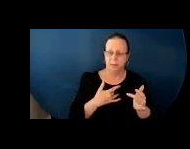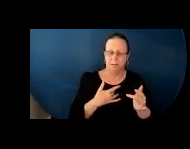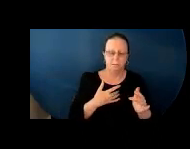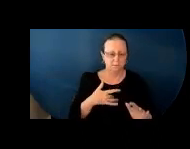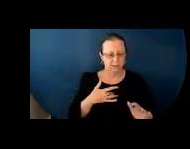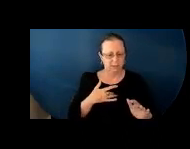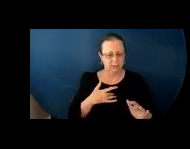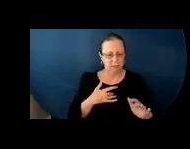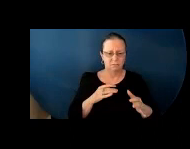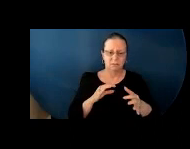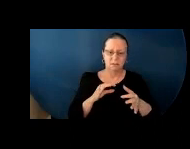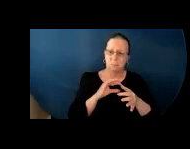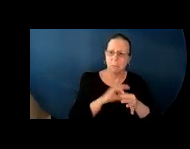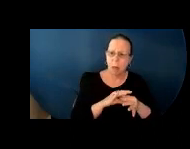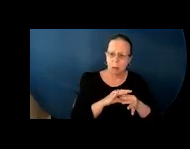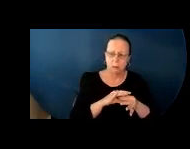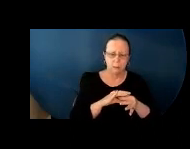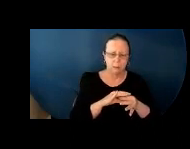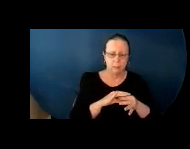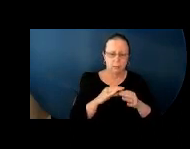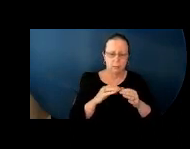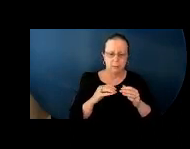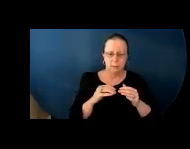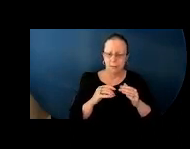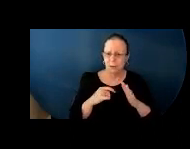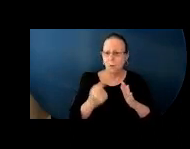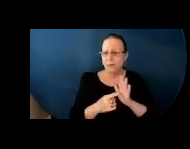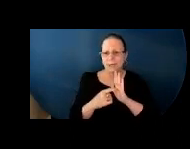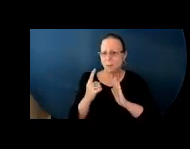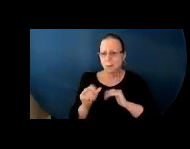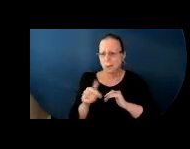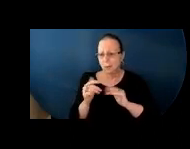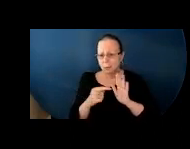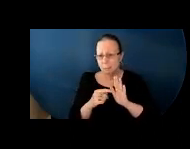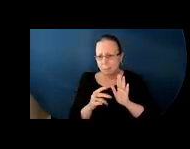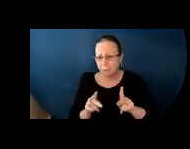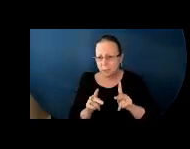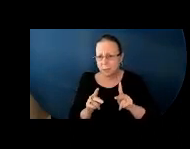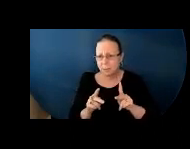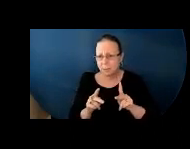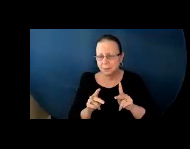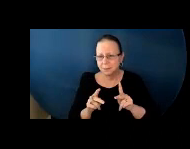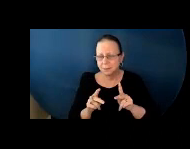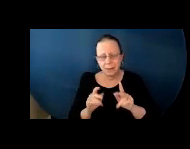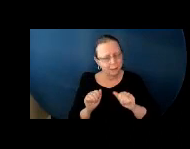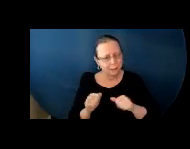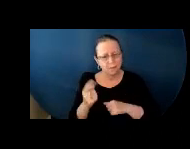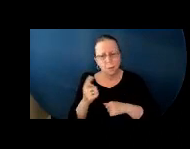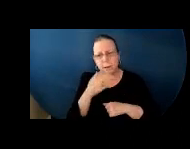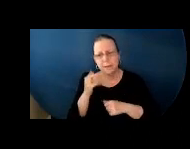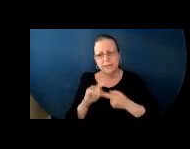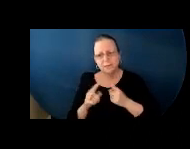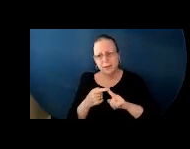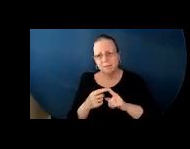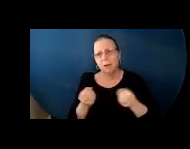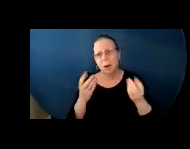it only takes one other person to satisfy a sense of belonging, right? So I can just have one best friend, and for a lot of people, that's all you